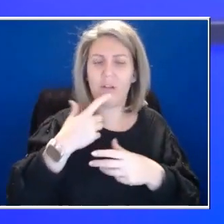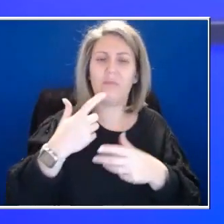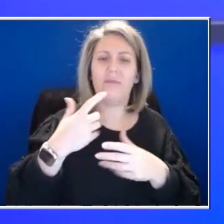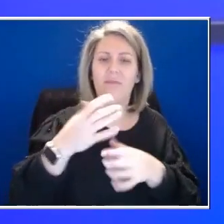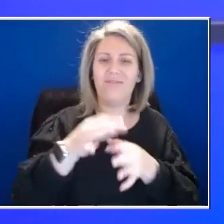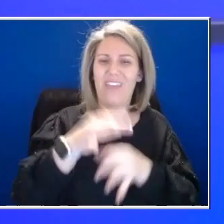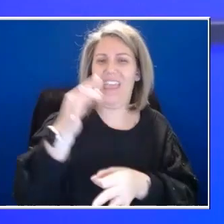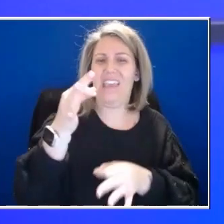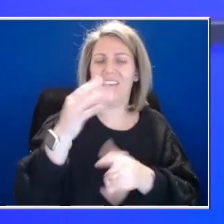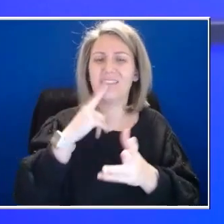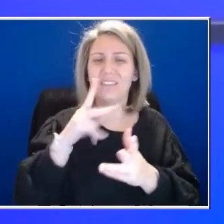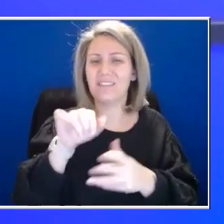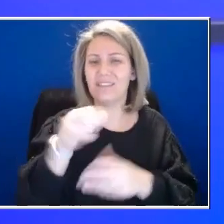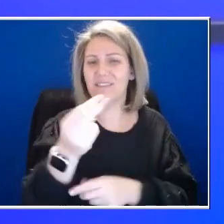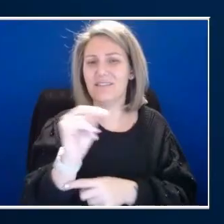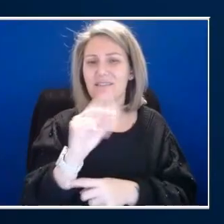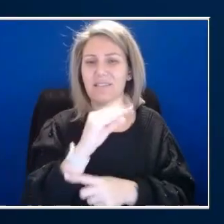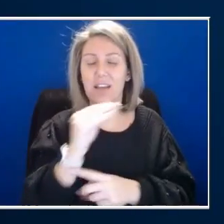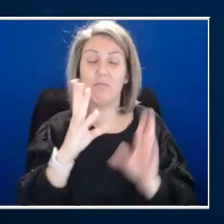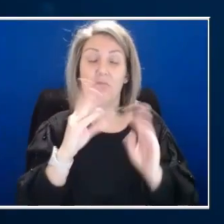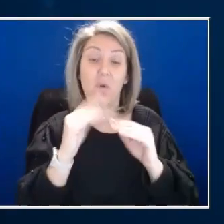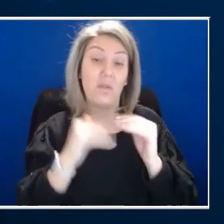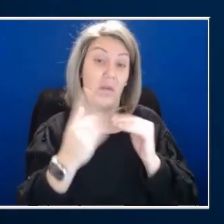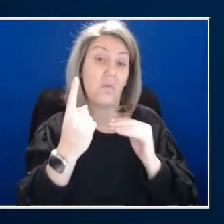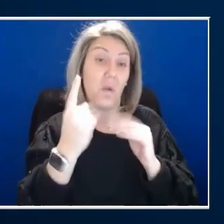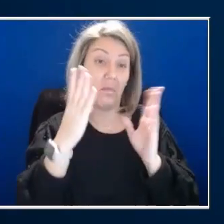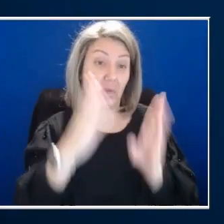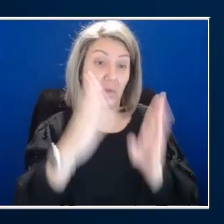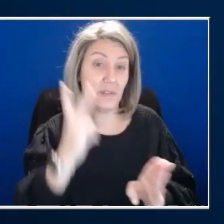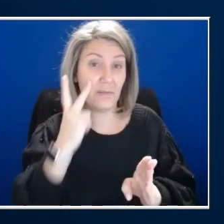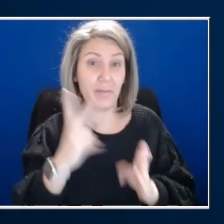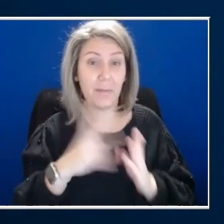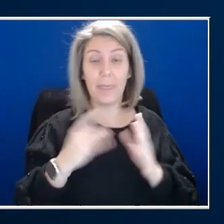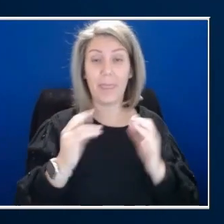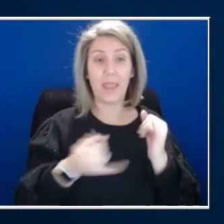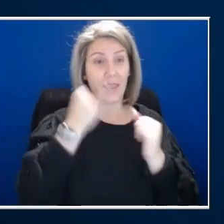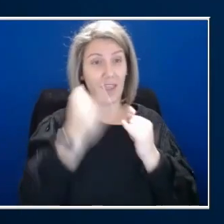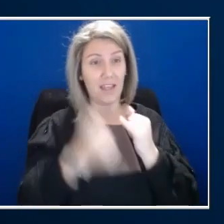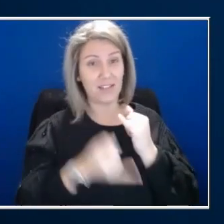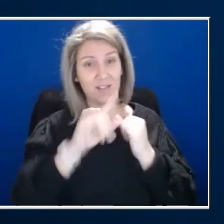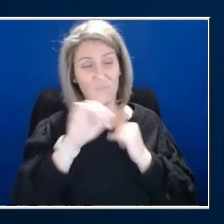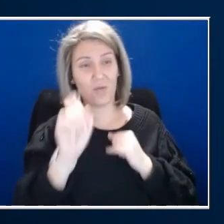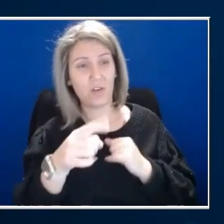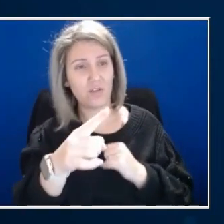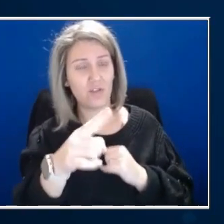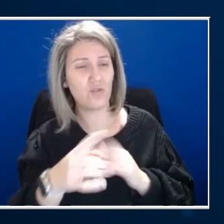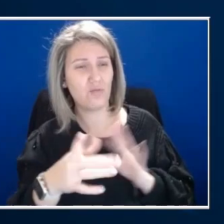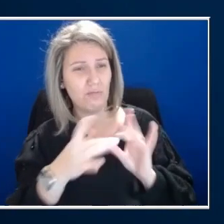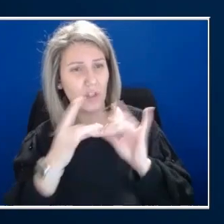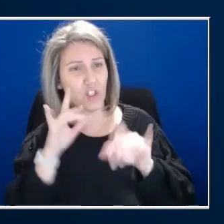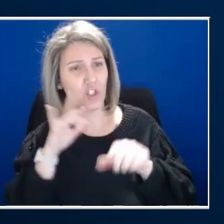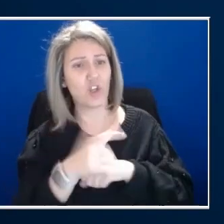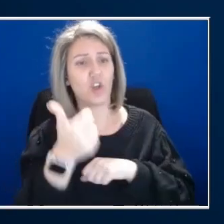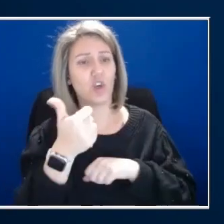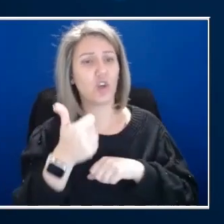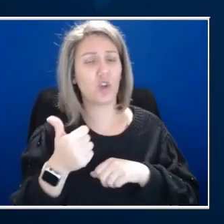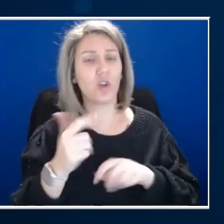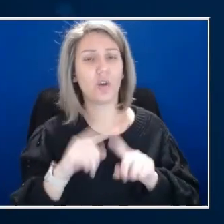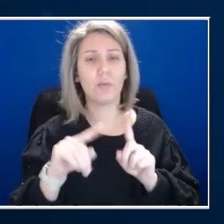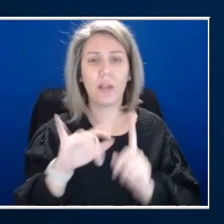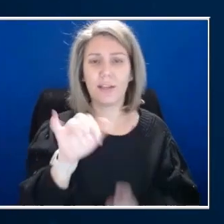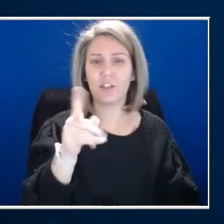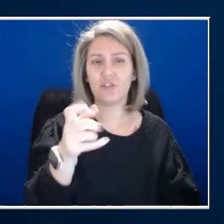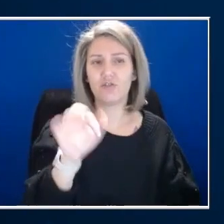sometimes it needs more than one set of eyes. I'm going to give you last question, and you touched on a little bit earlier, but Jared asking if men can get